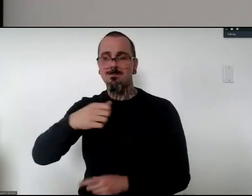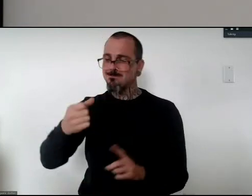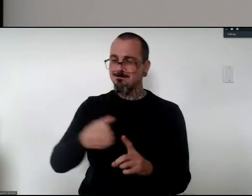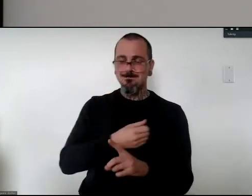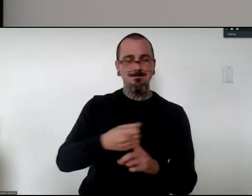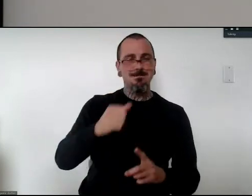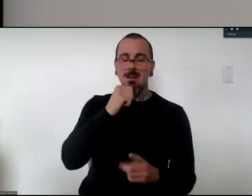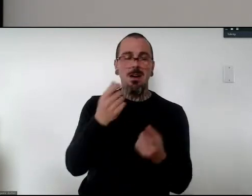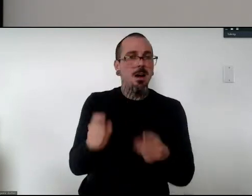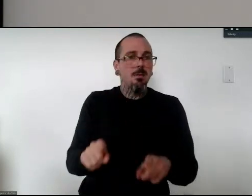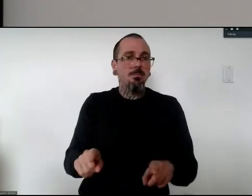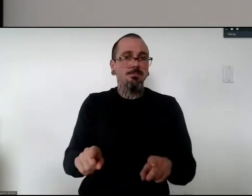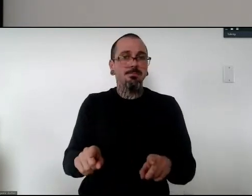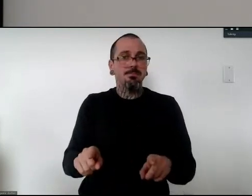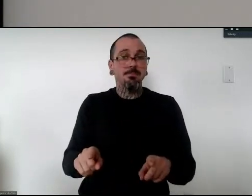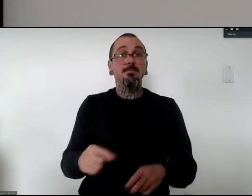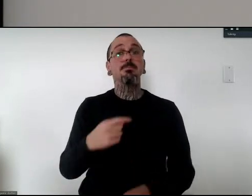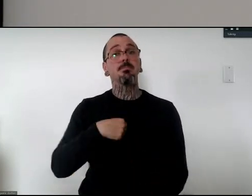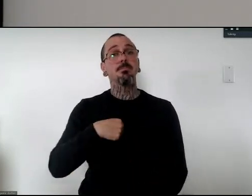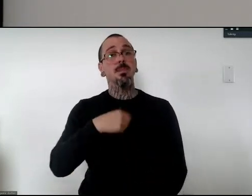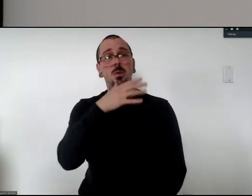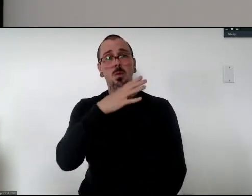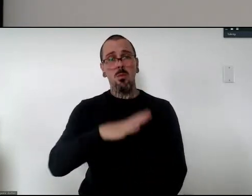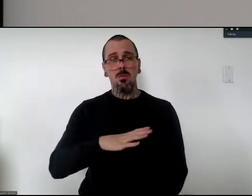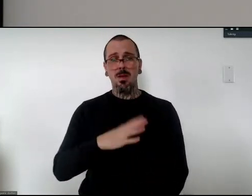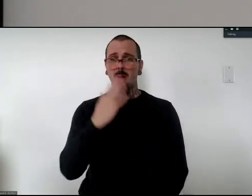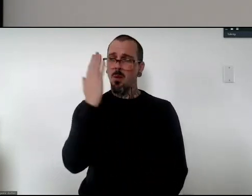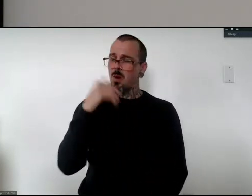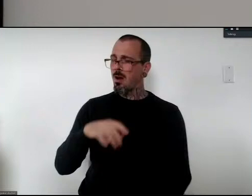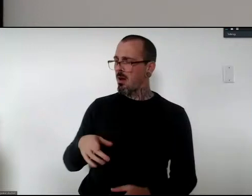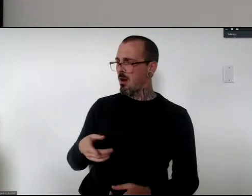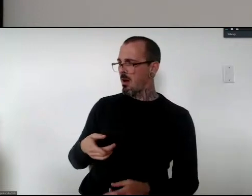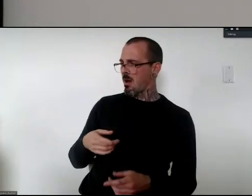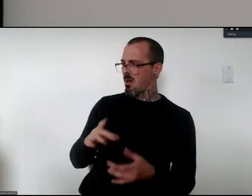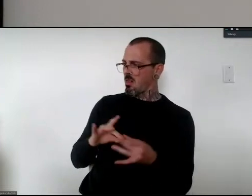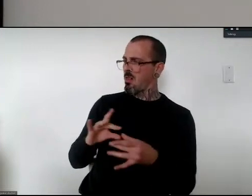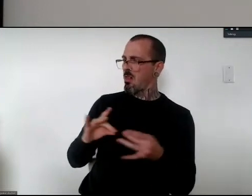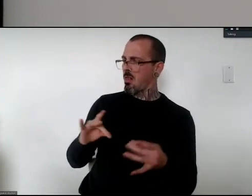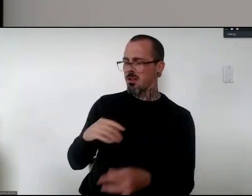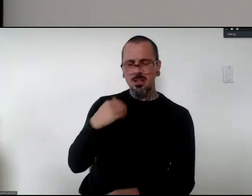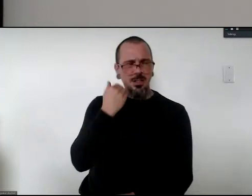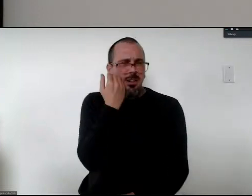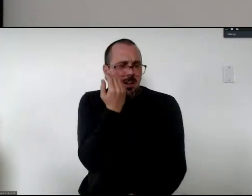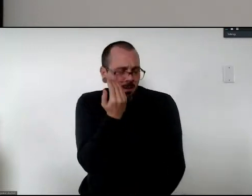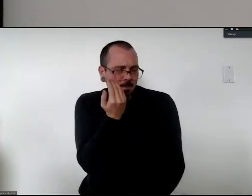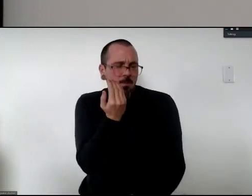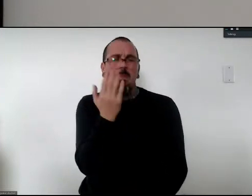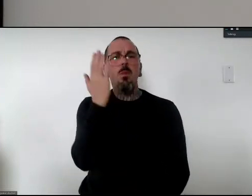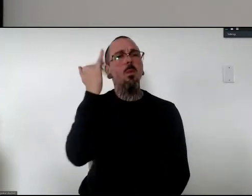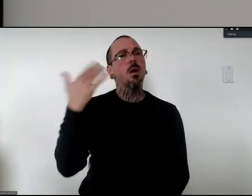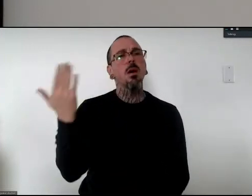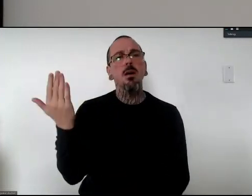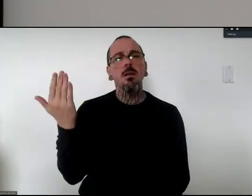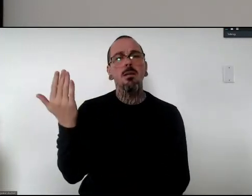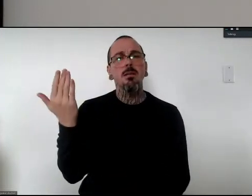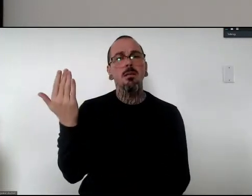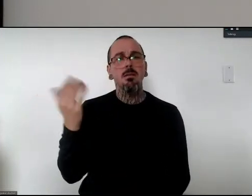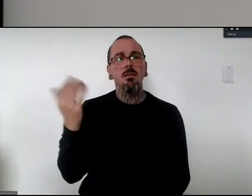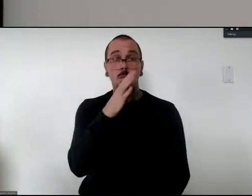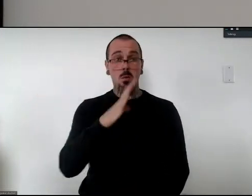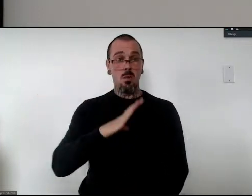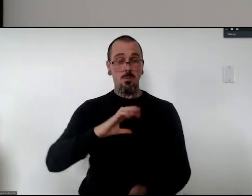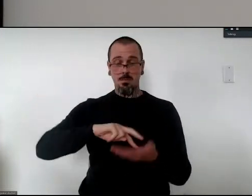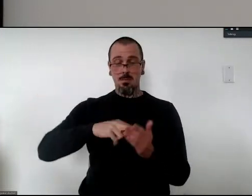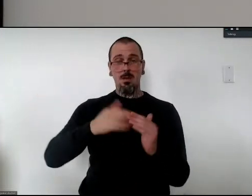do you shame me for that? Being a woman doesn't make me less of a person, nor does it make